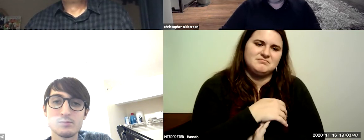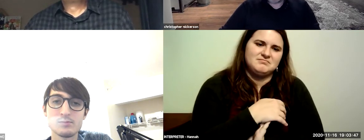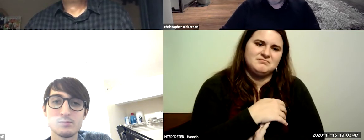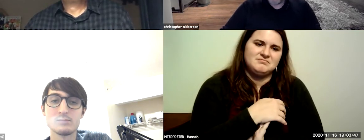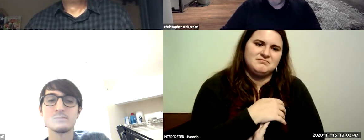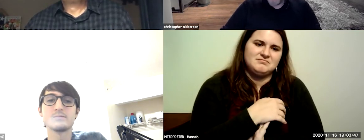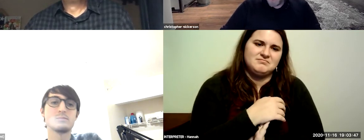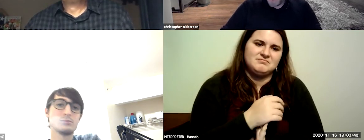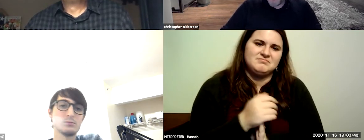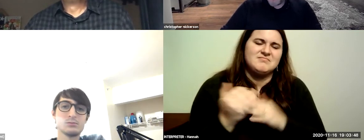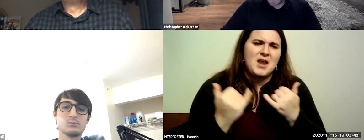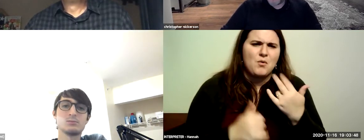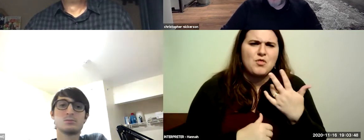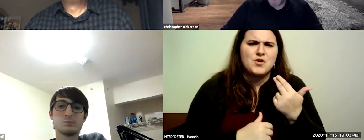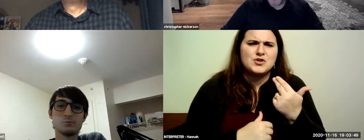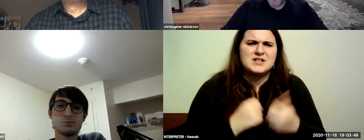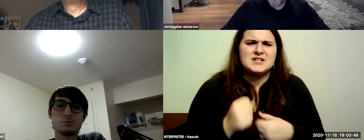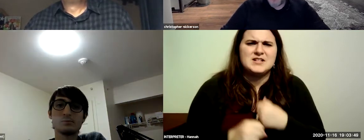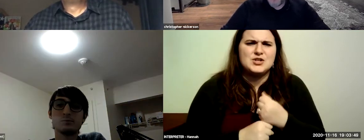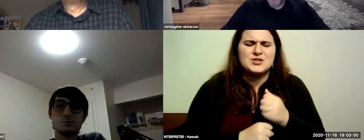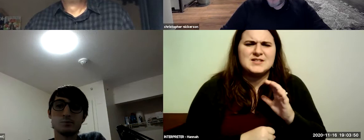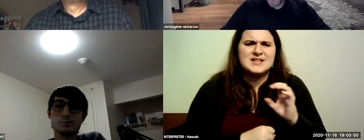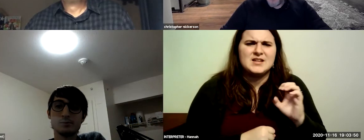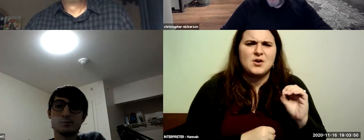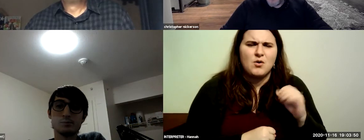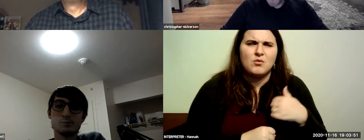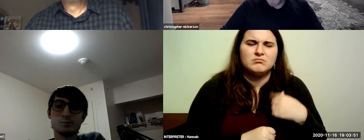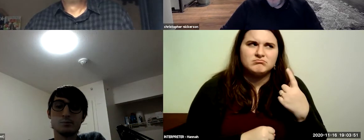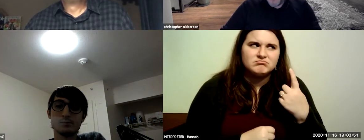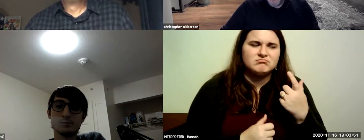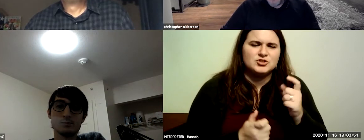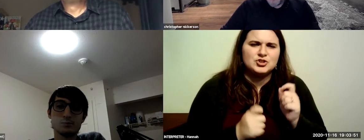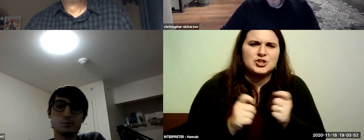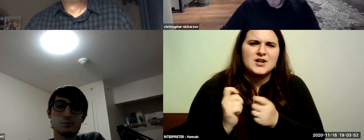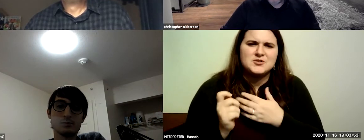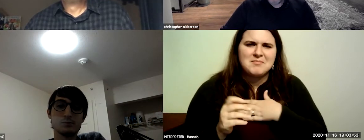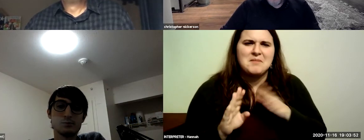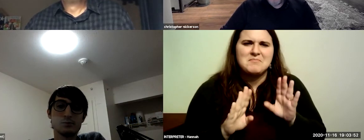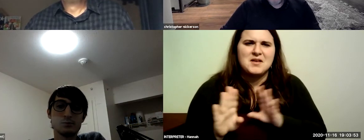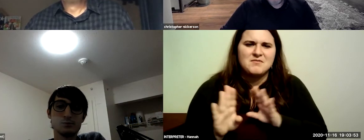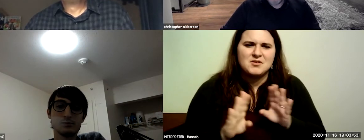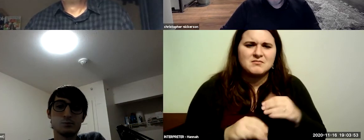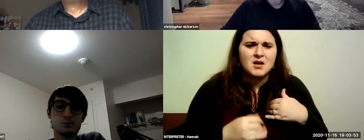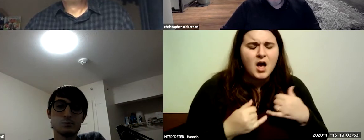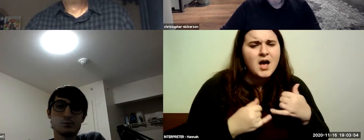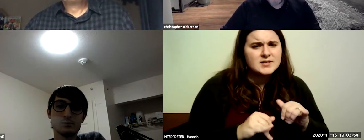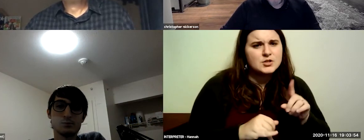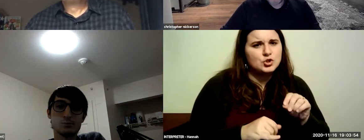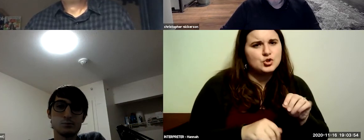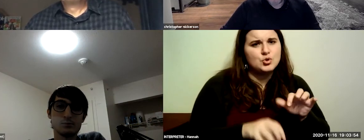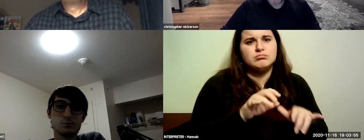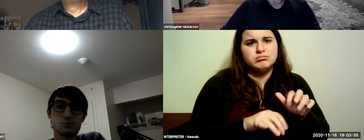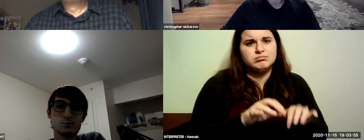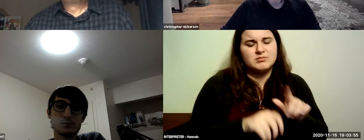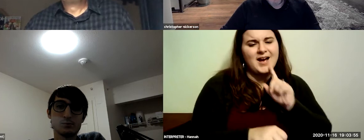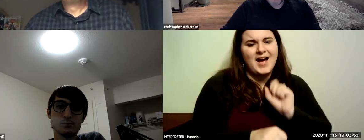13 years as a CEO, they're starting to change, even though I still touch my keyboard.